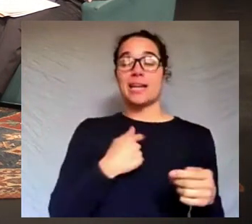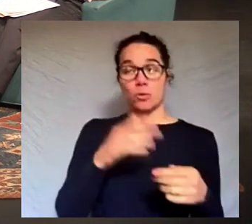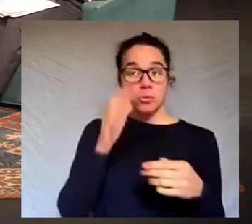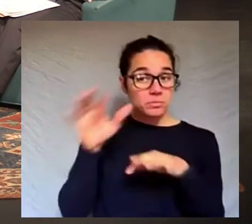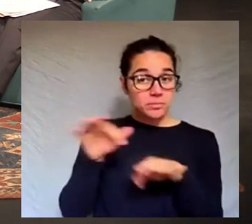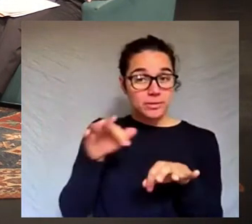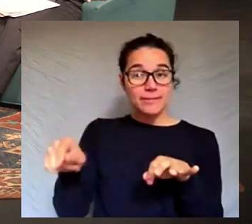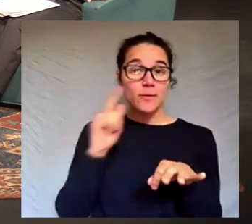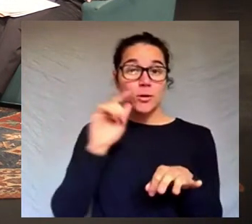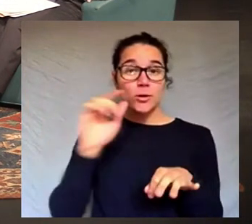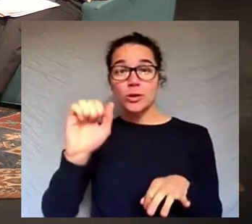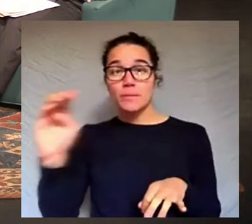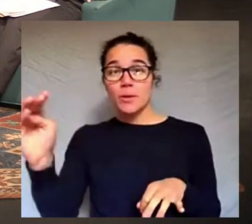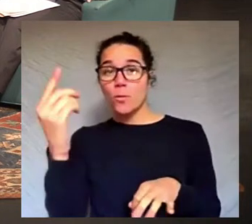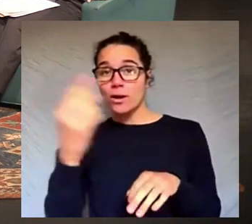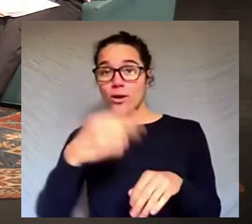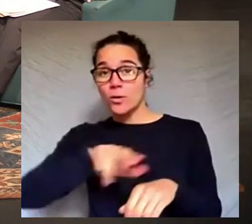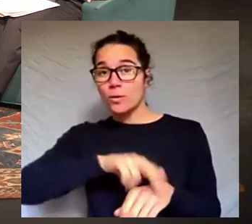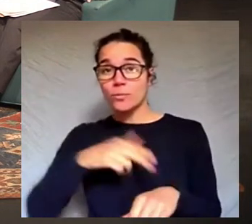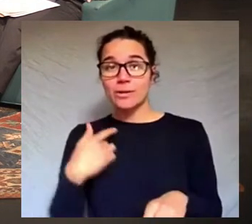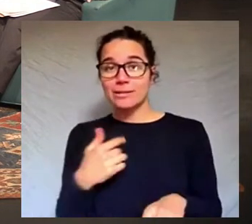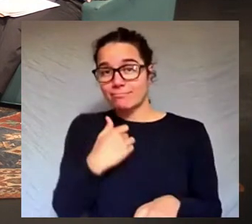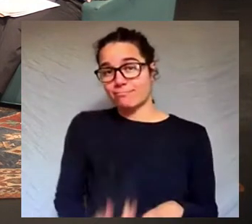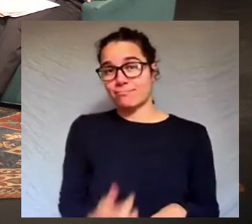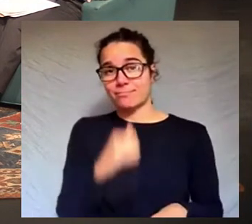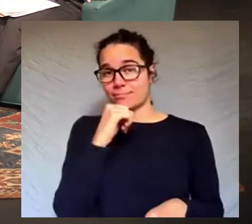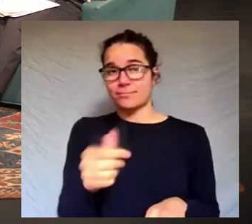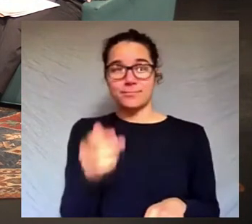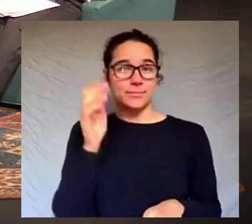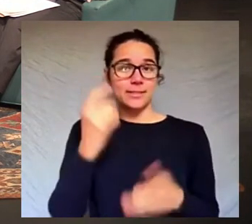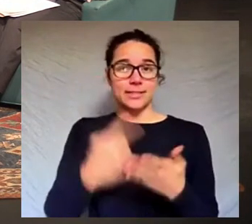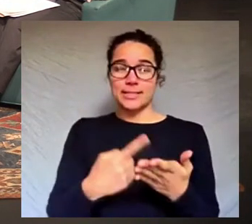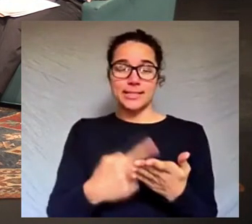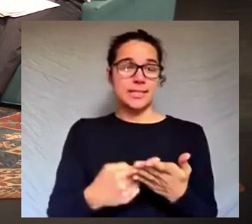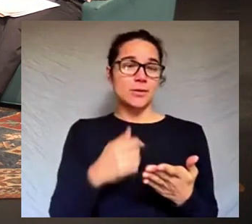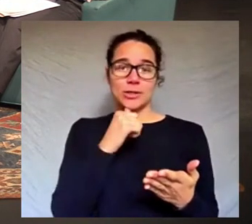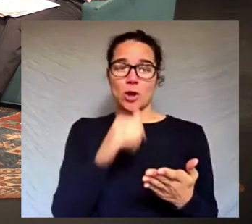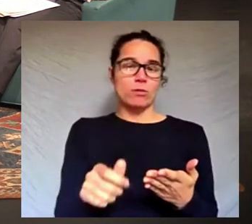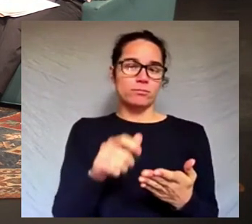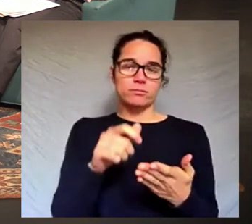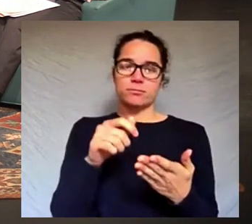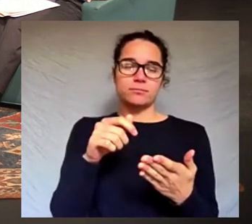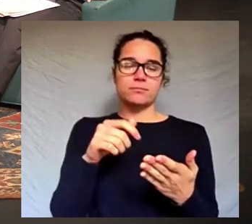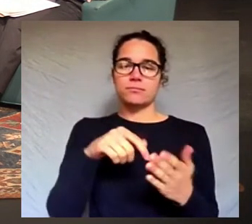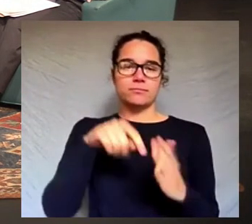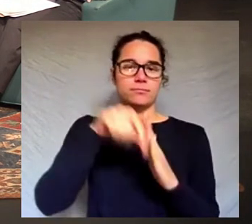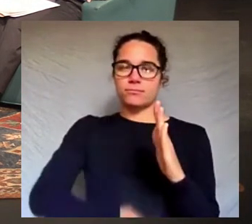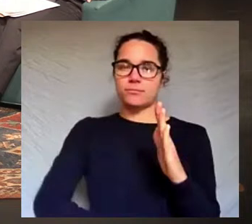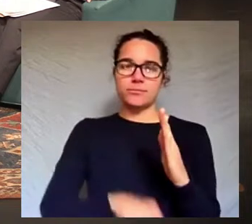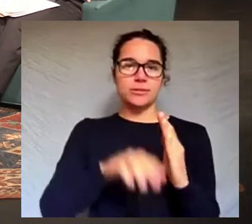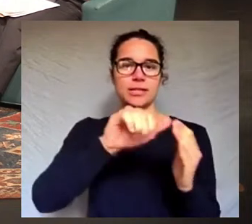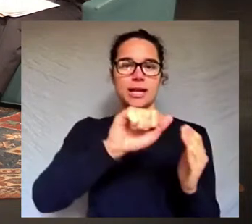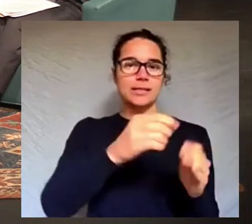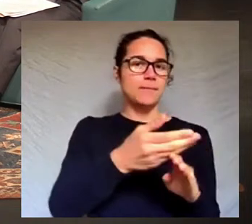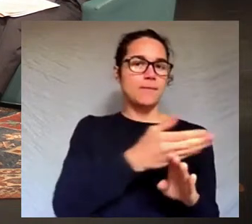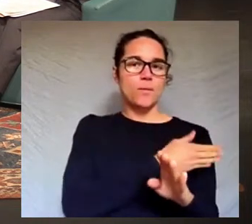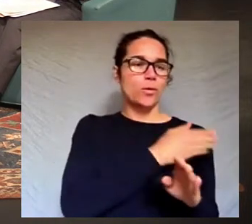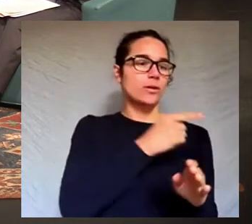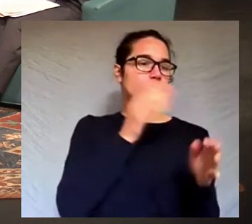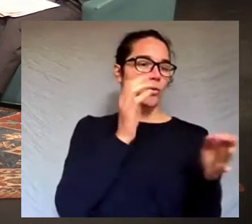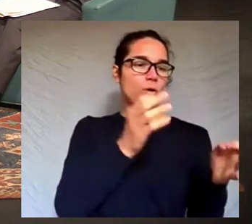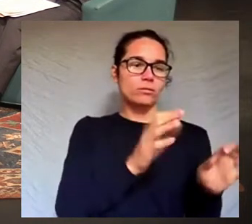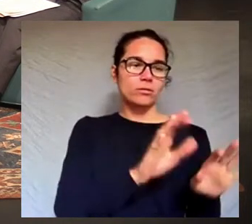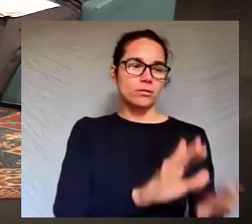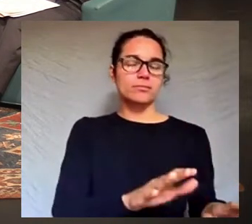conversation is that we don't discuss opinions, and we don't discuss the particulars of cases before the court. But I think within